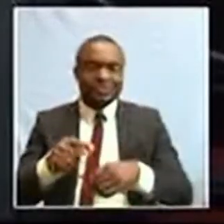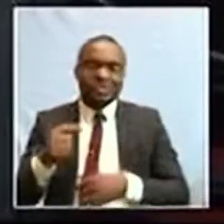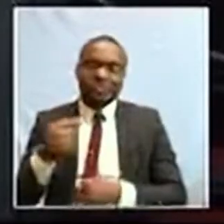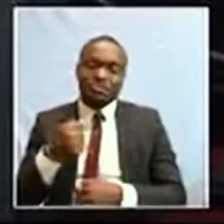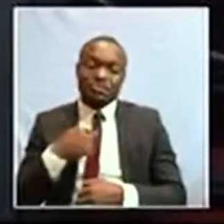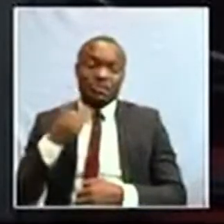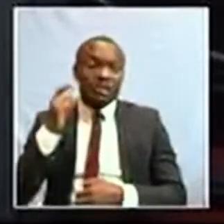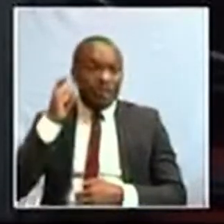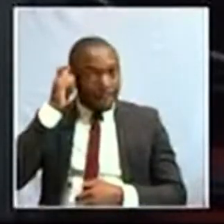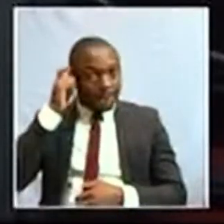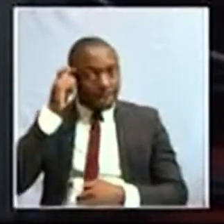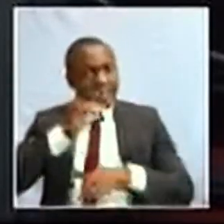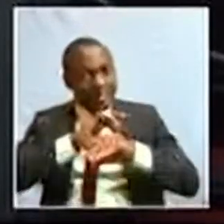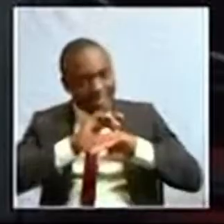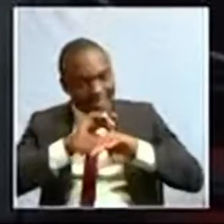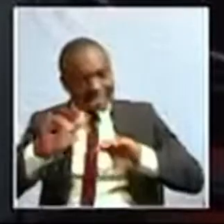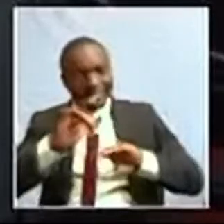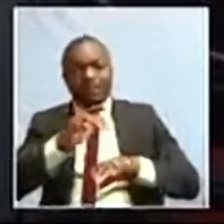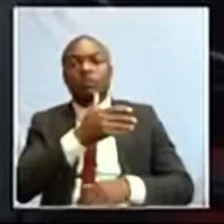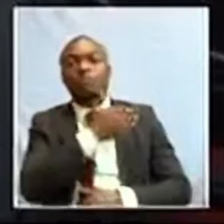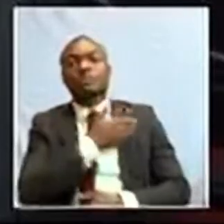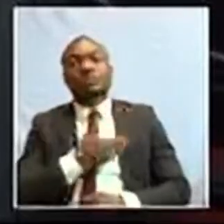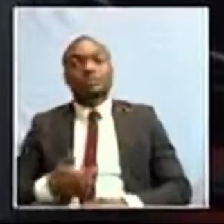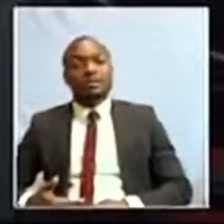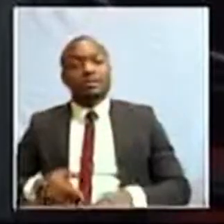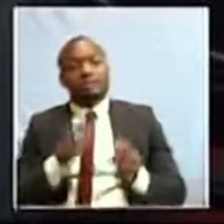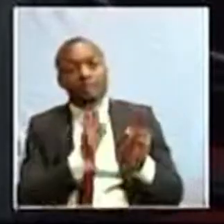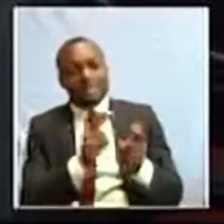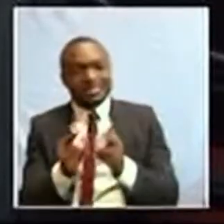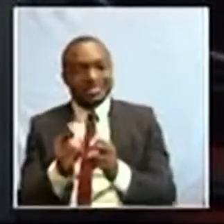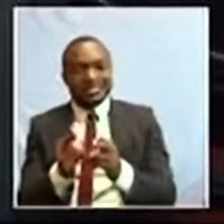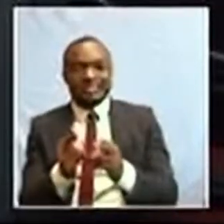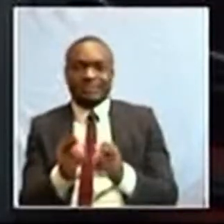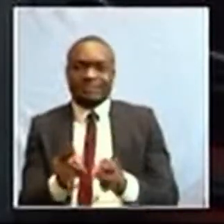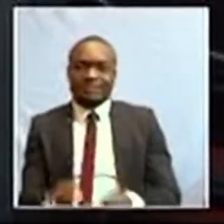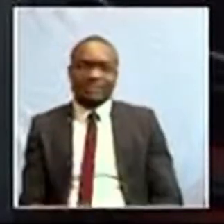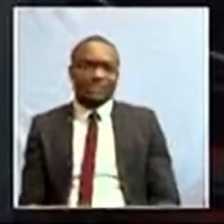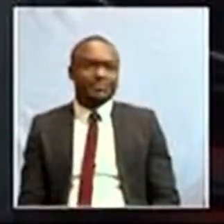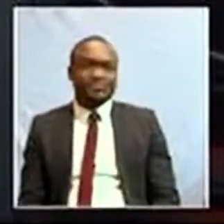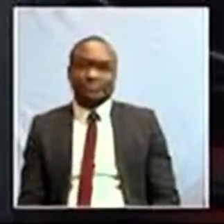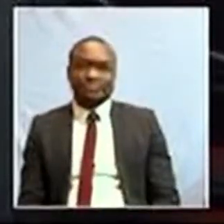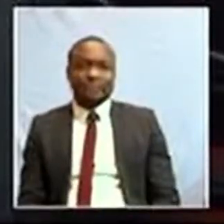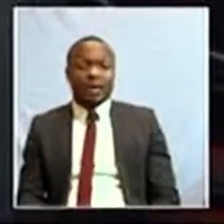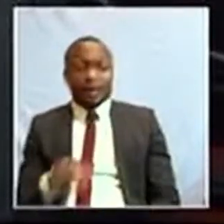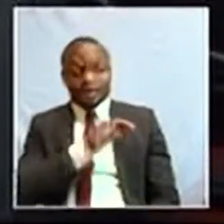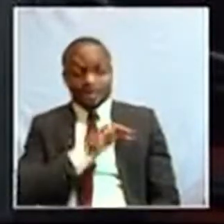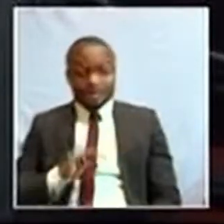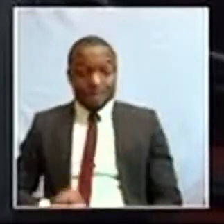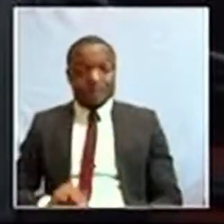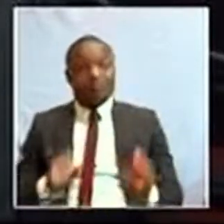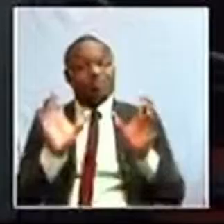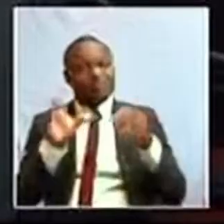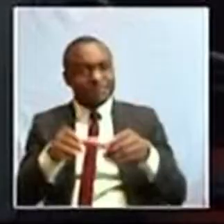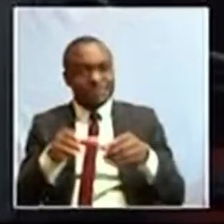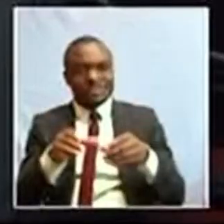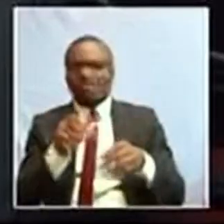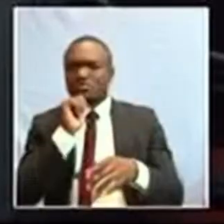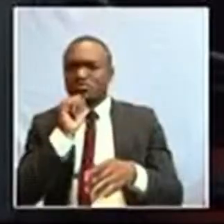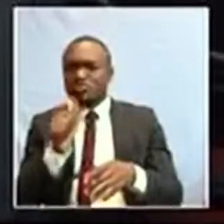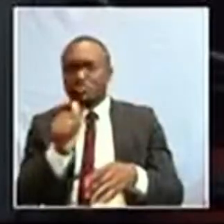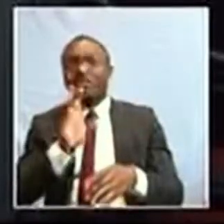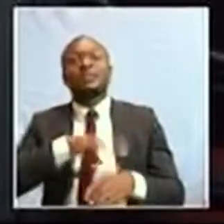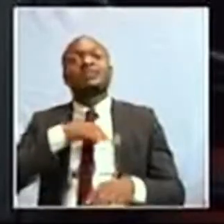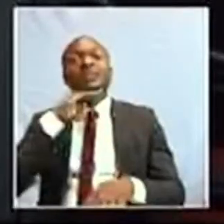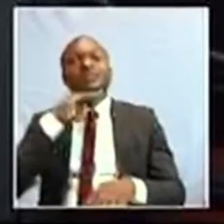think there is lack of seriousness, and the answers for me as a member of this committee, I think are not adequate.